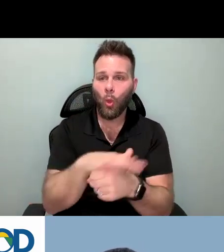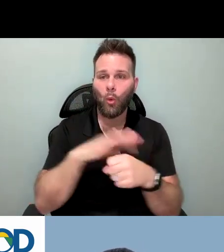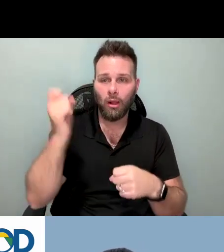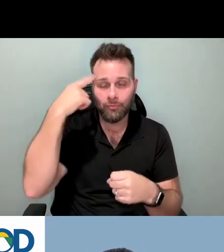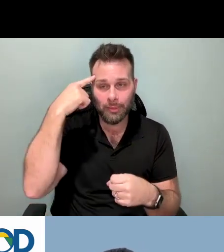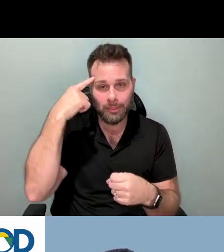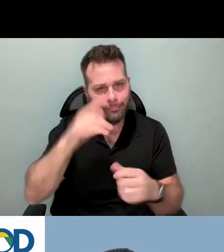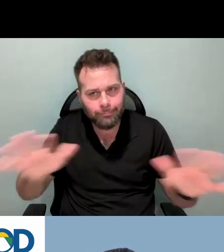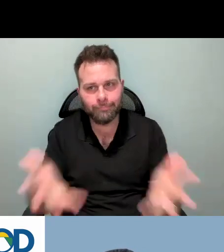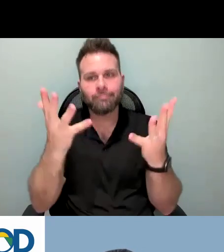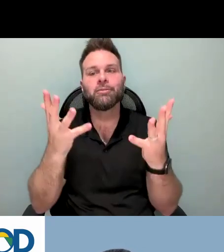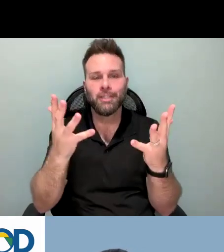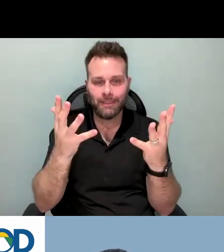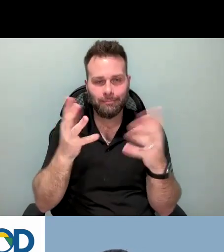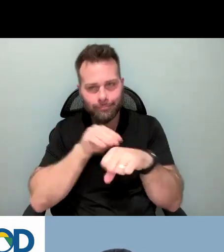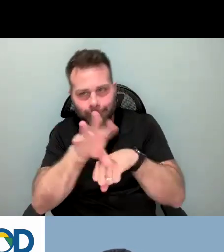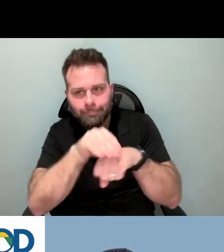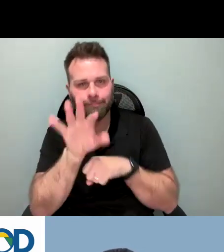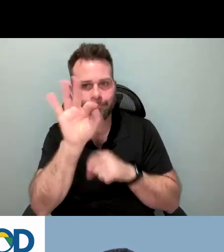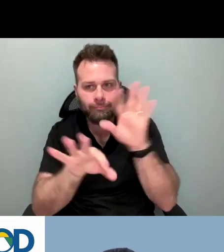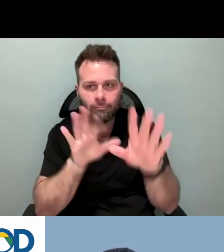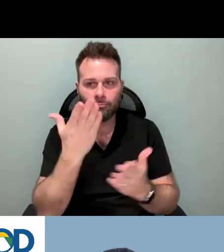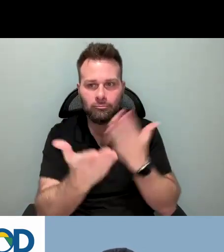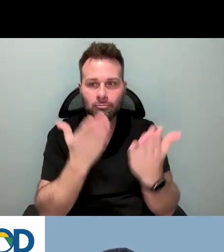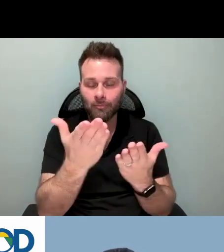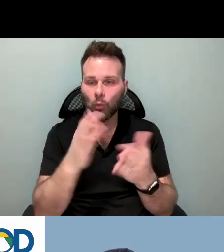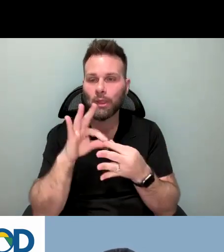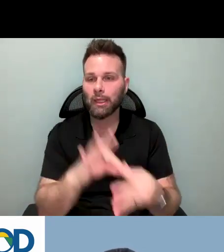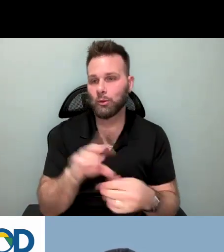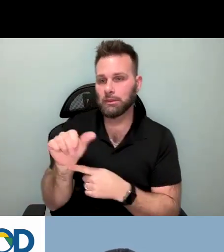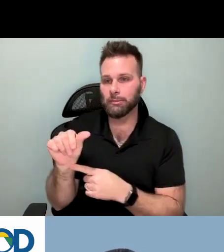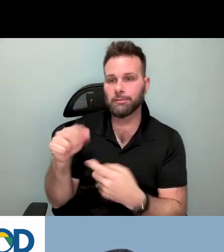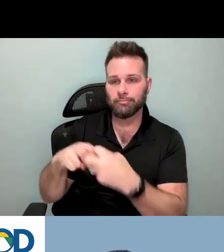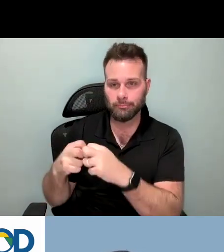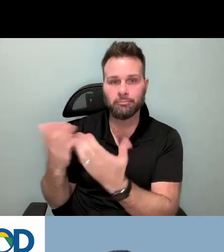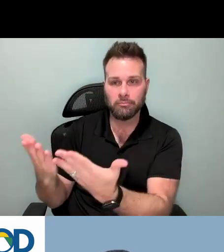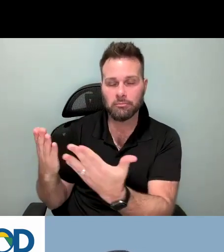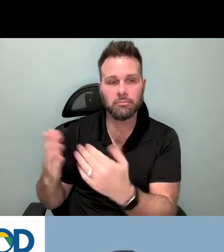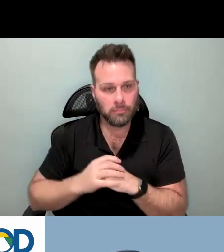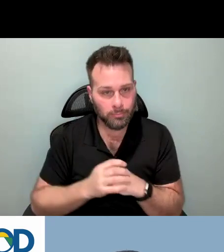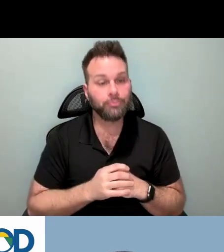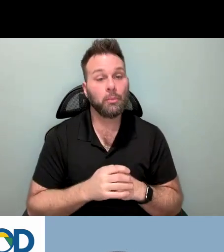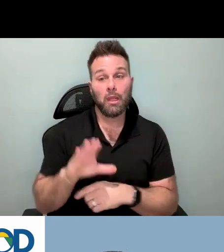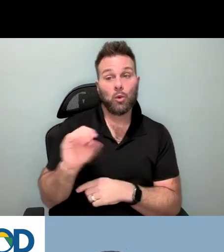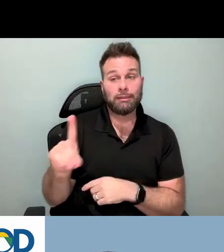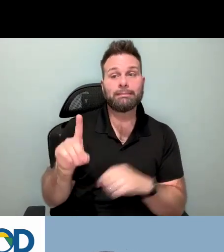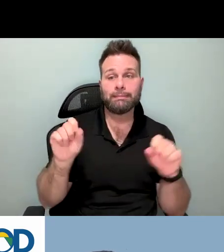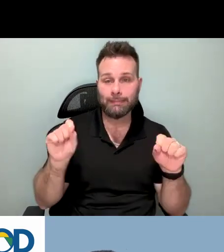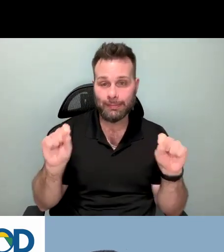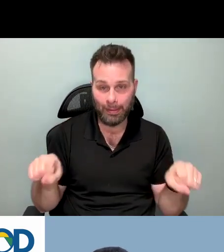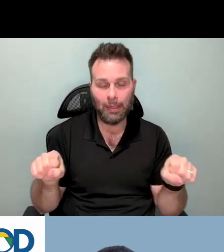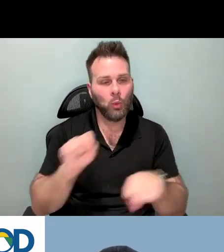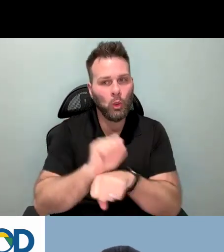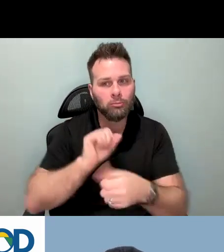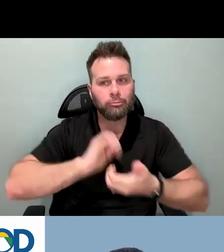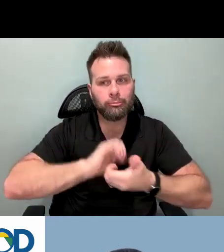to offer insight and recommendations on issues. It also gives CODs the authority to work with